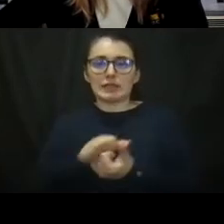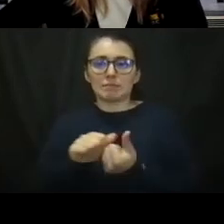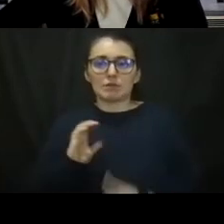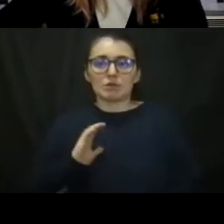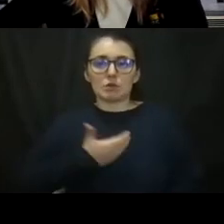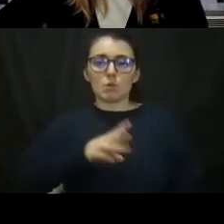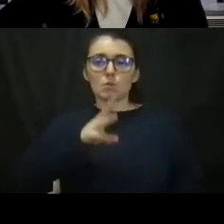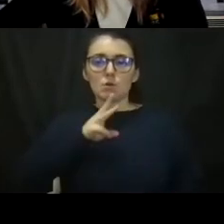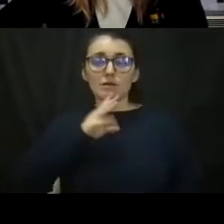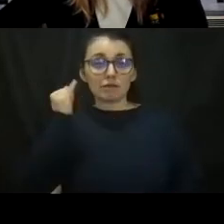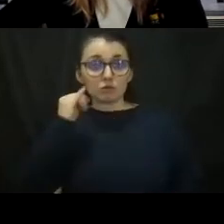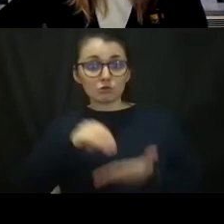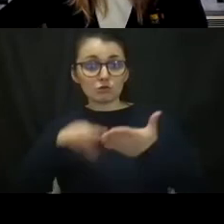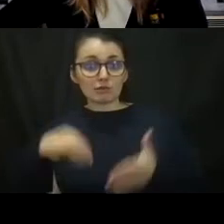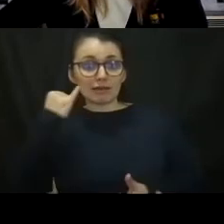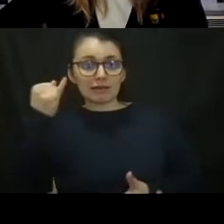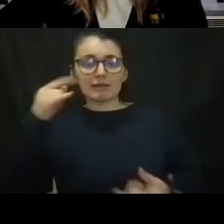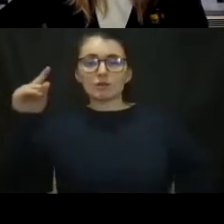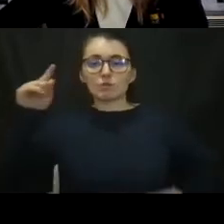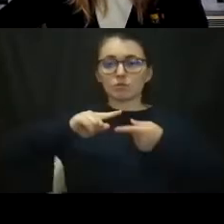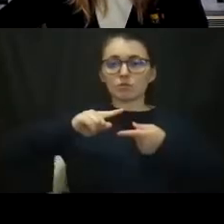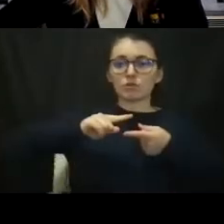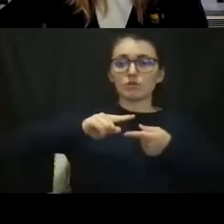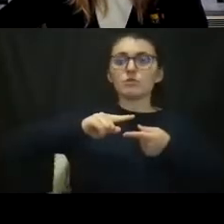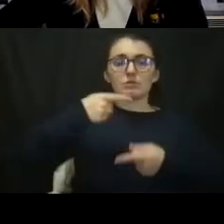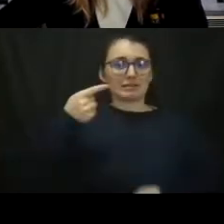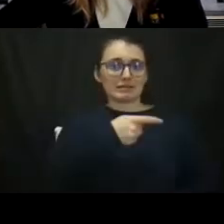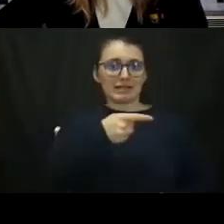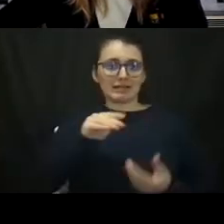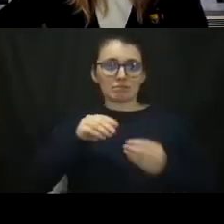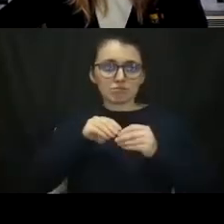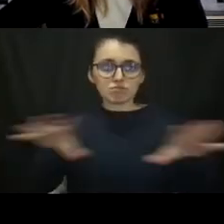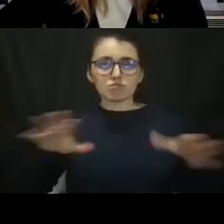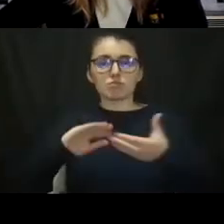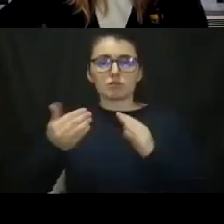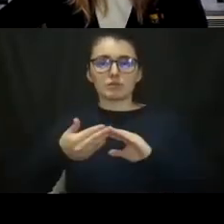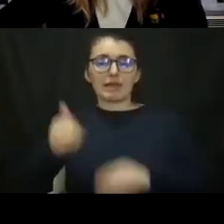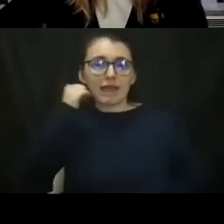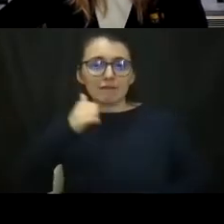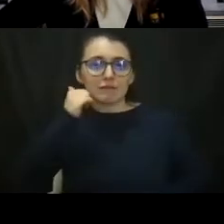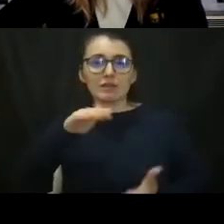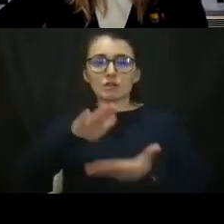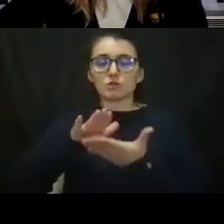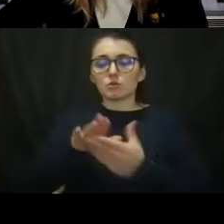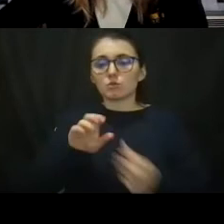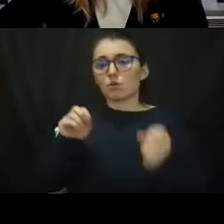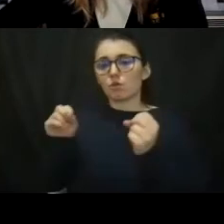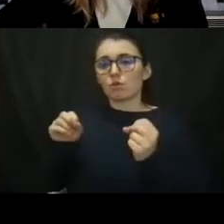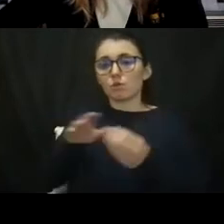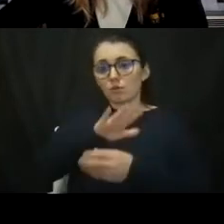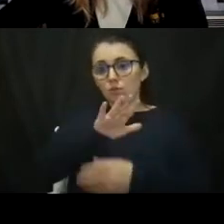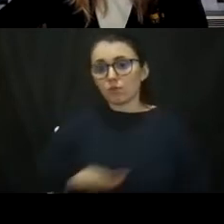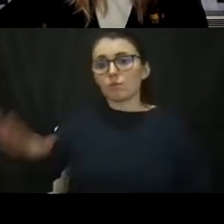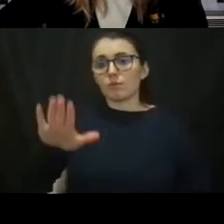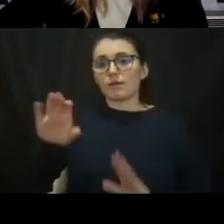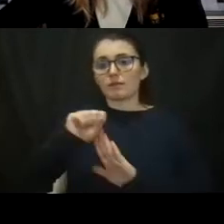for a law to reduce the use of styrofoam in our communities. Every day, schools throughout the state of Oregon were serving